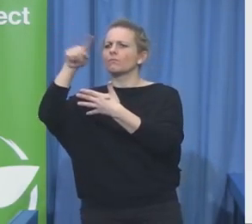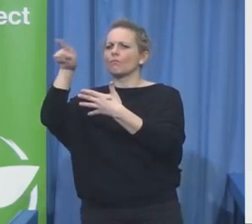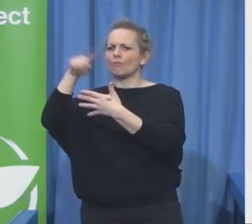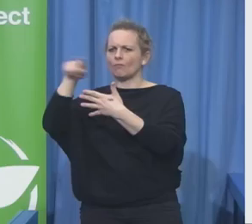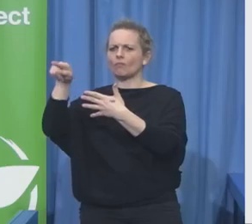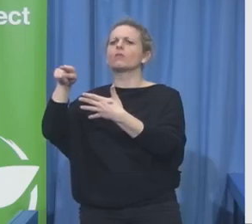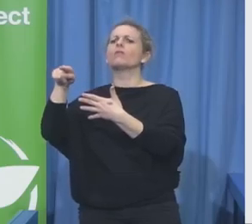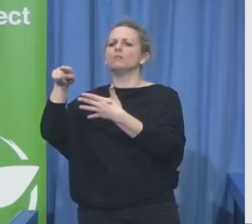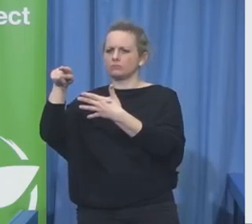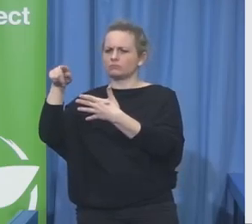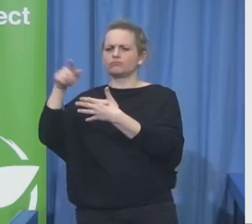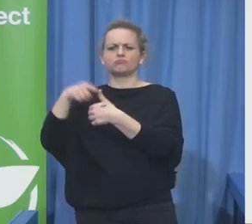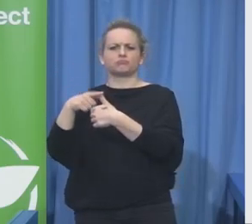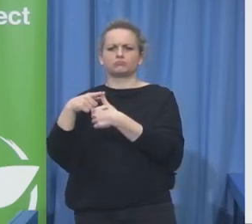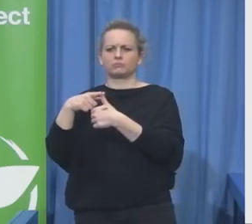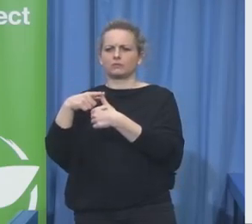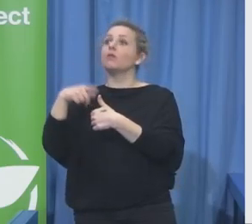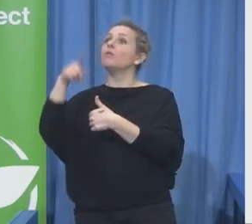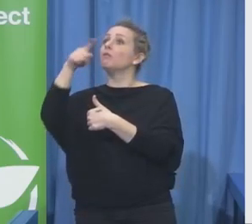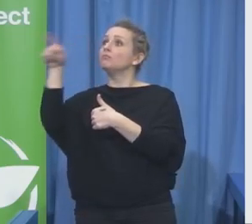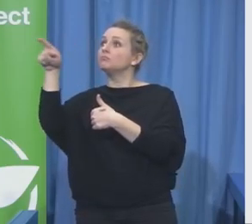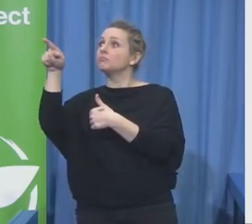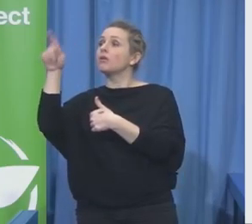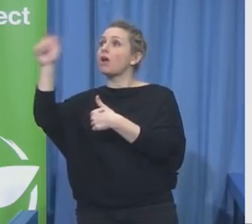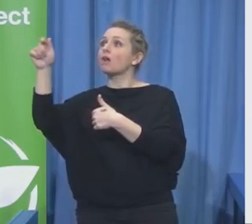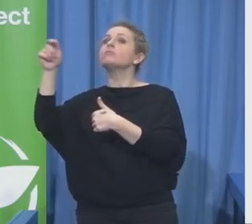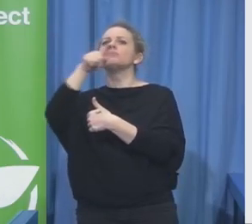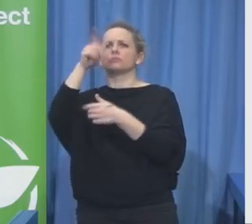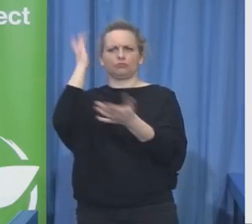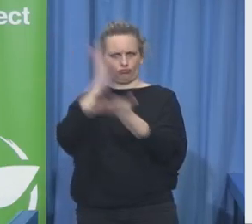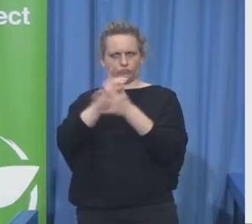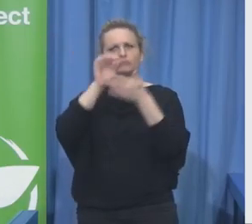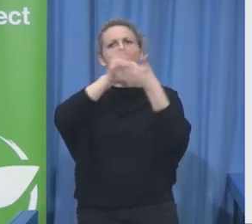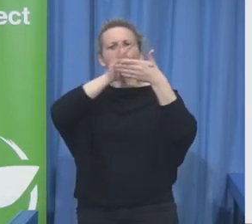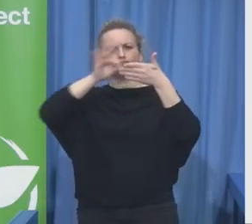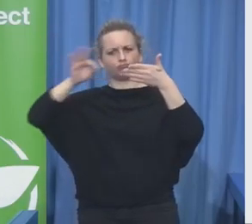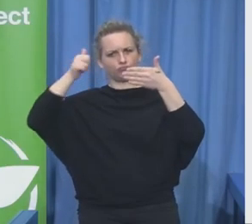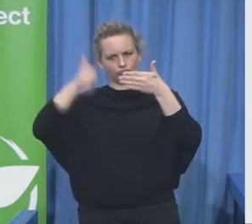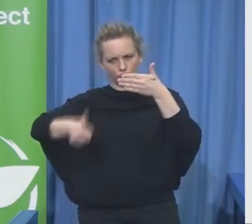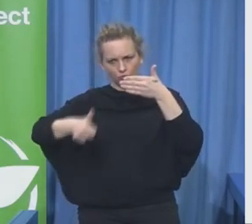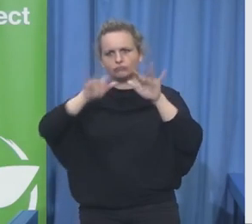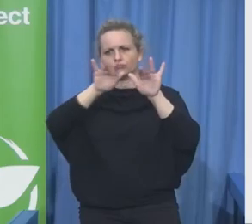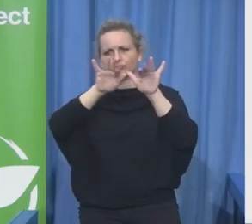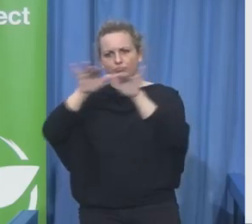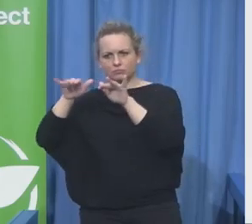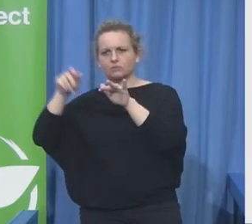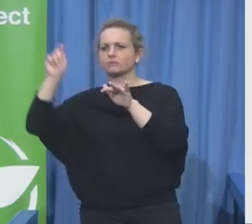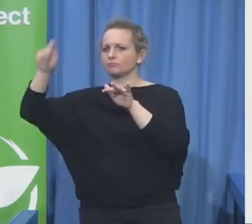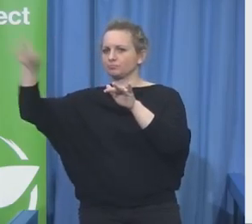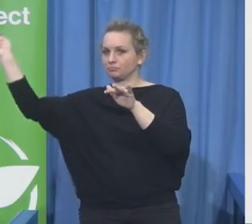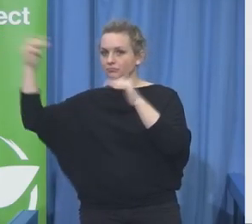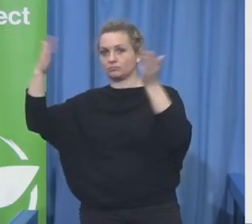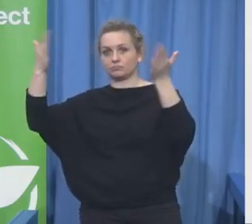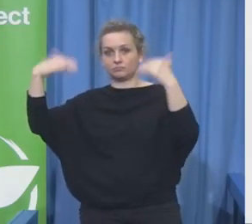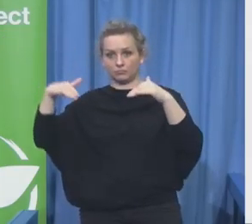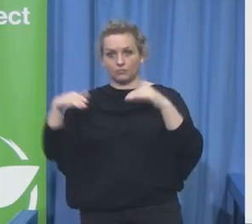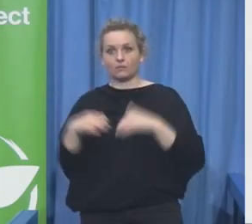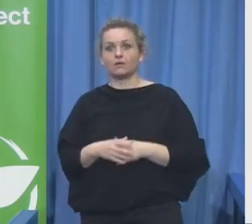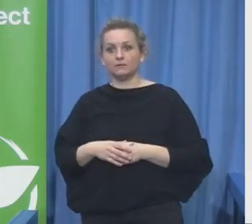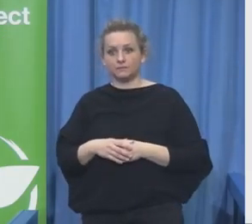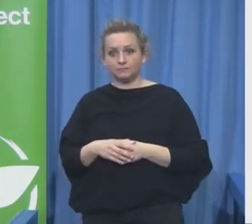spelling, and then check your accessibility. And before that document is sent out to anywhere within your organization, we will know that it will work